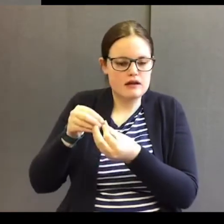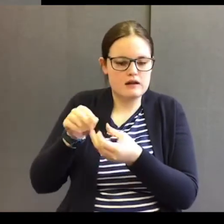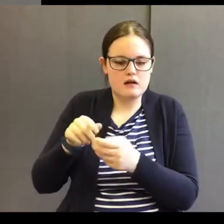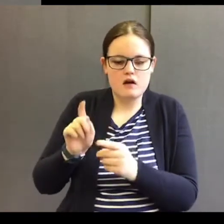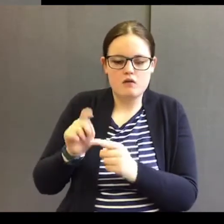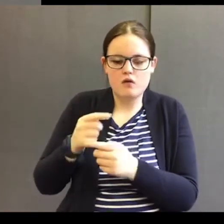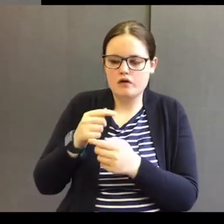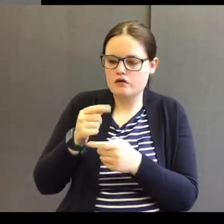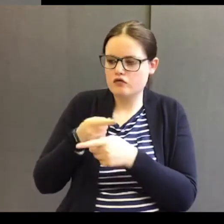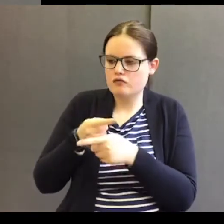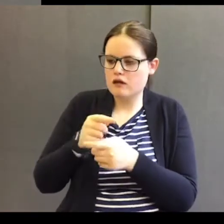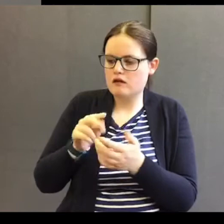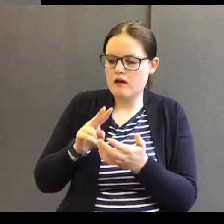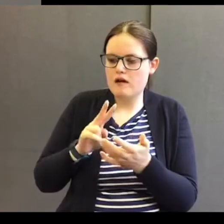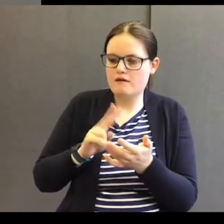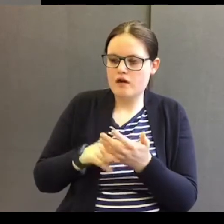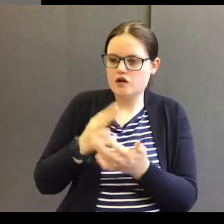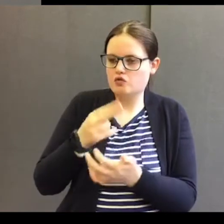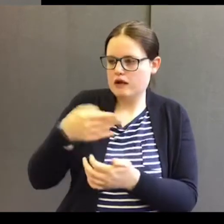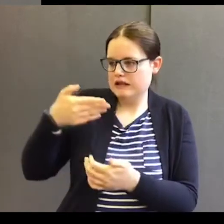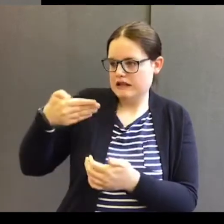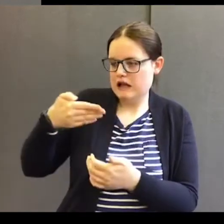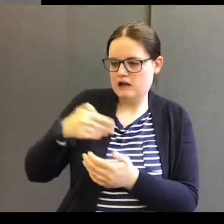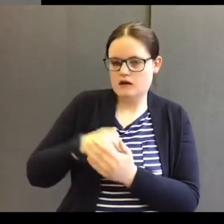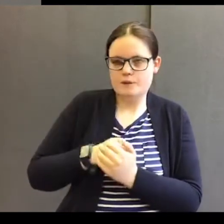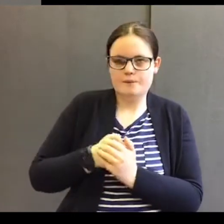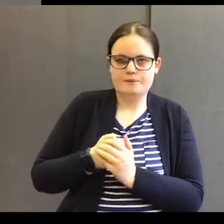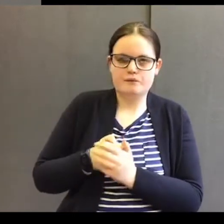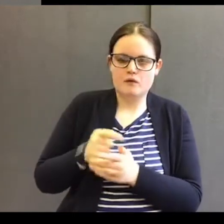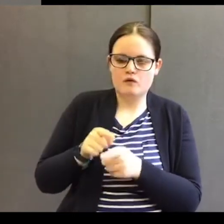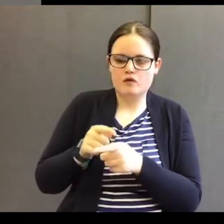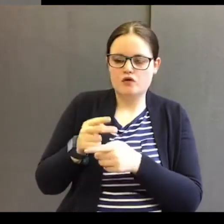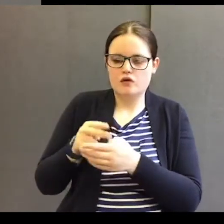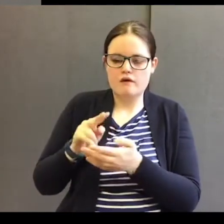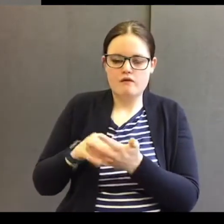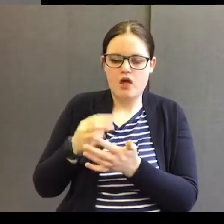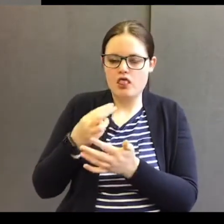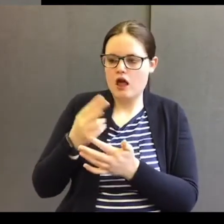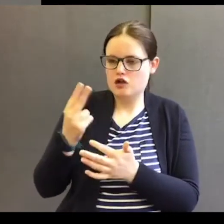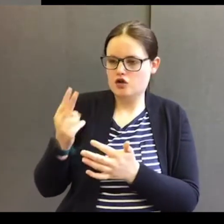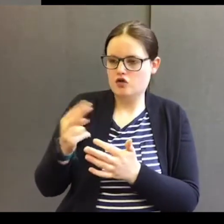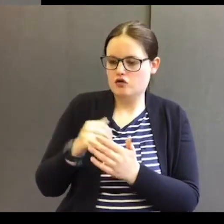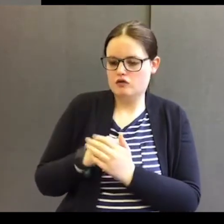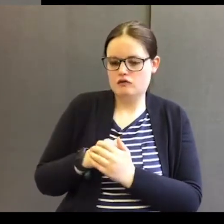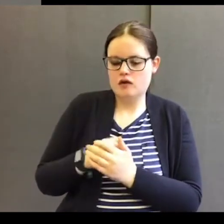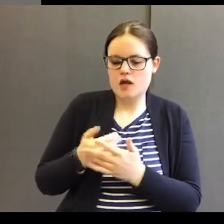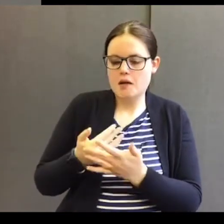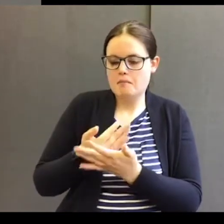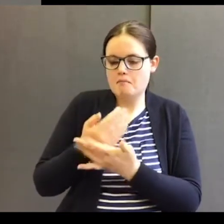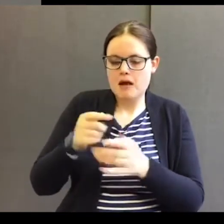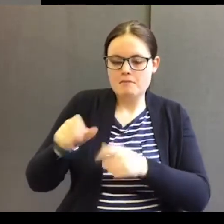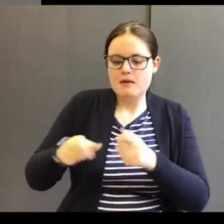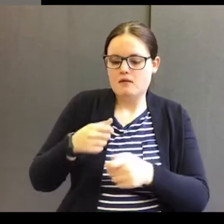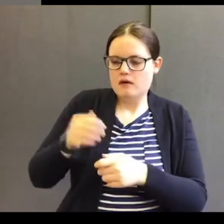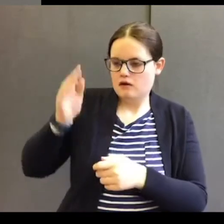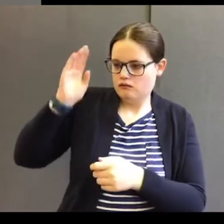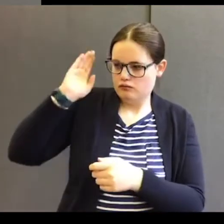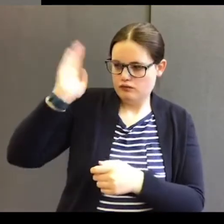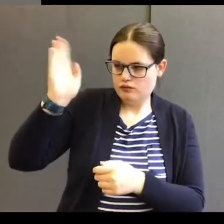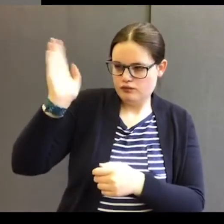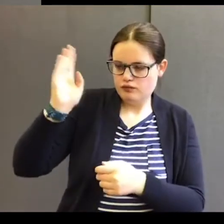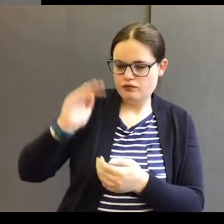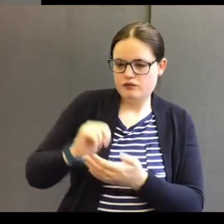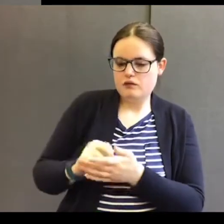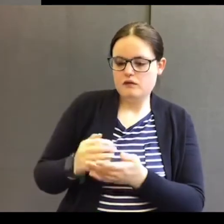a summary of what they spoke in verse 29 and to verse 32. Many of them